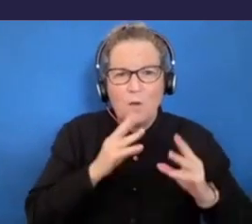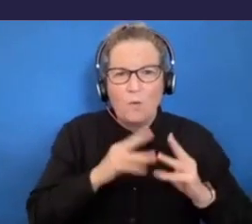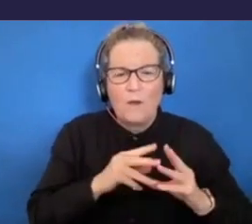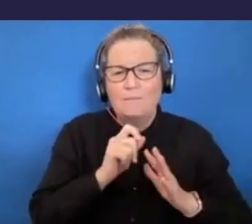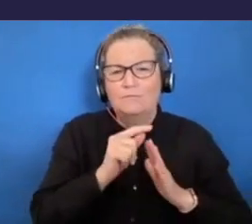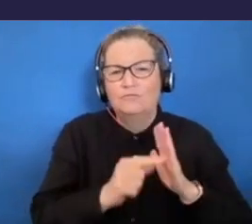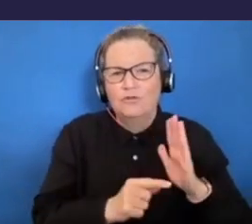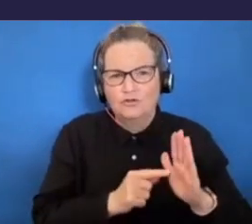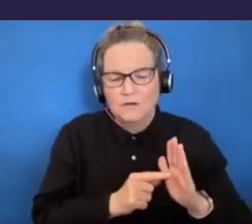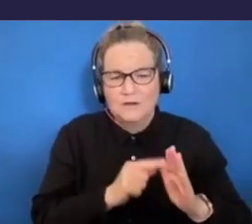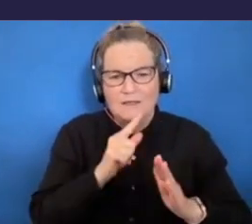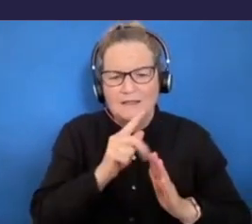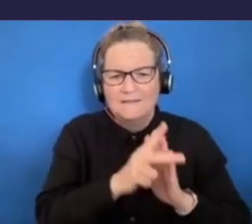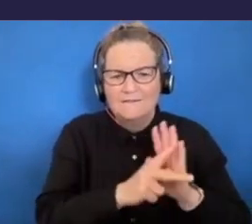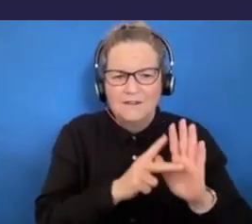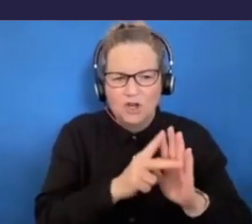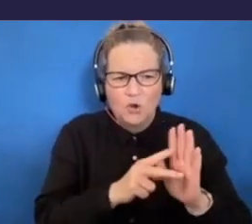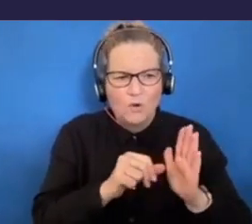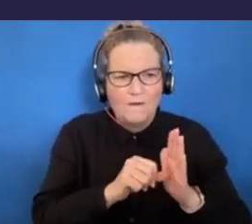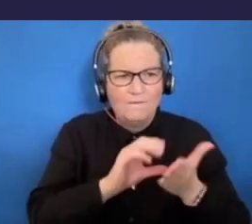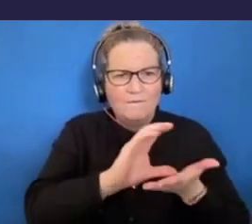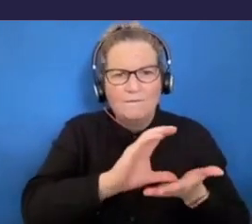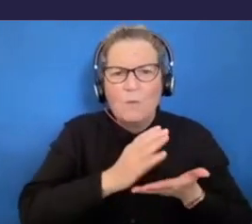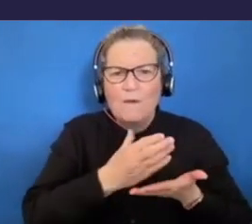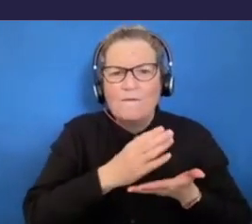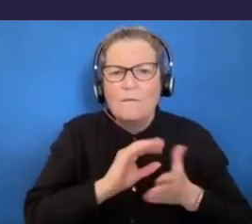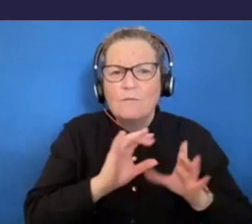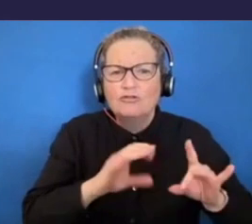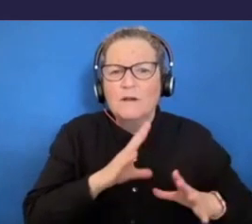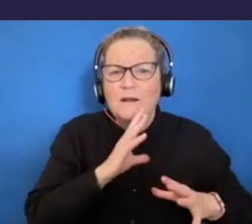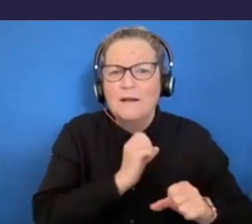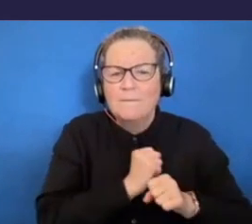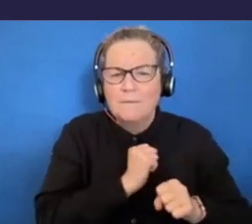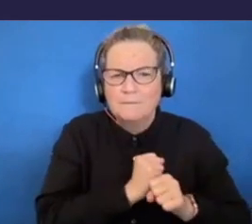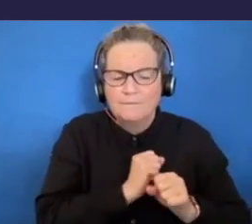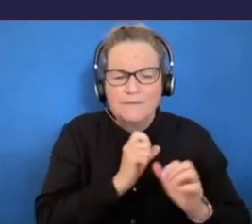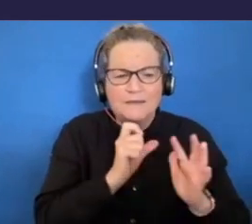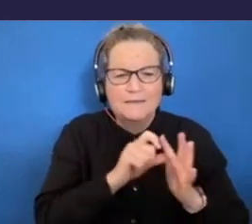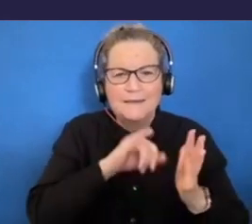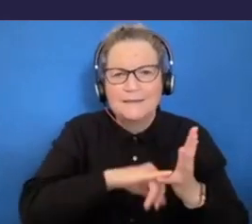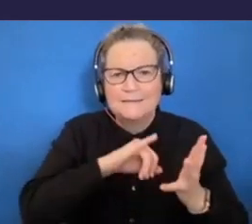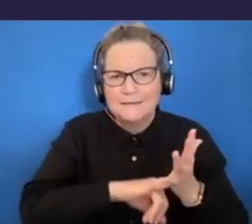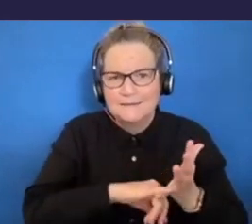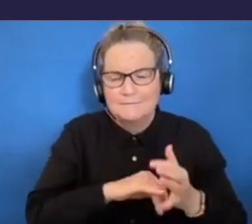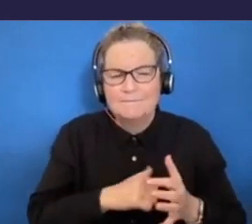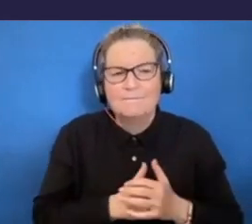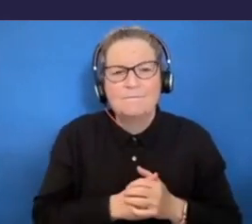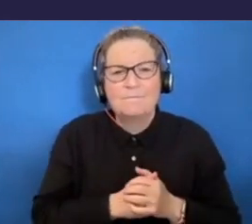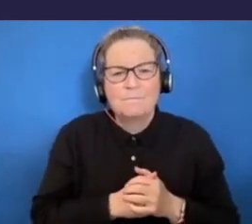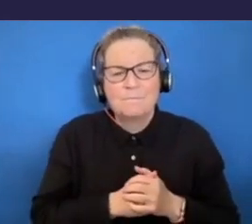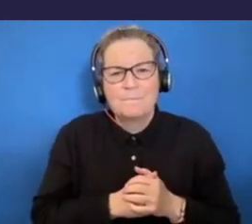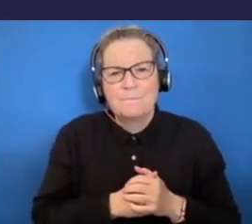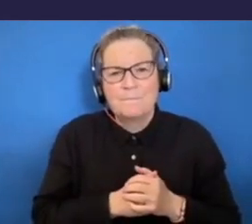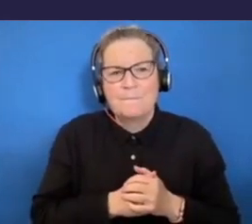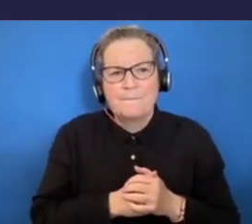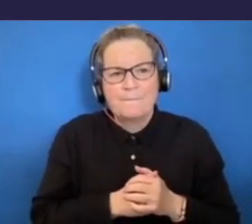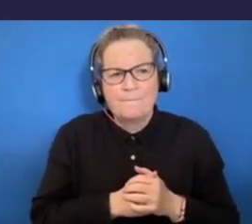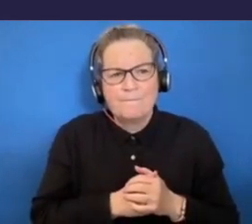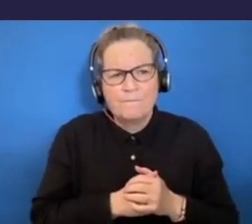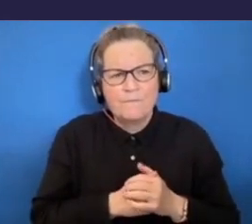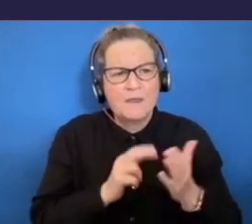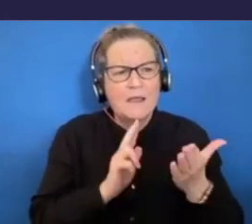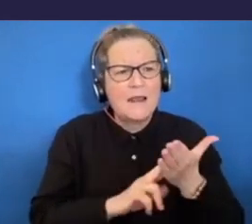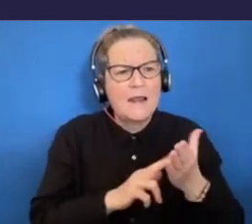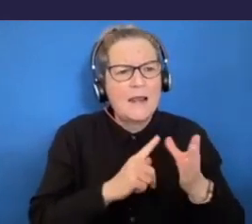This video was funded by the Australian Government Department of Social Services. NACBO makes every